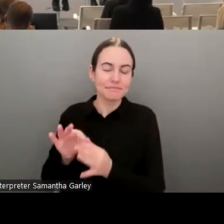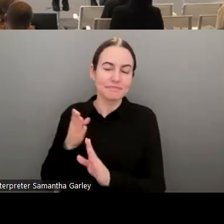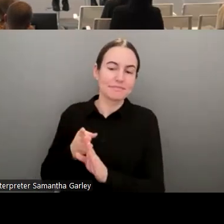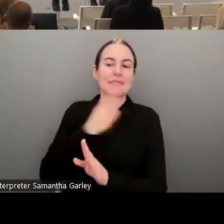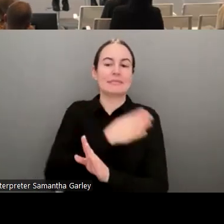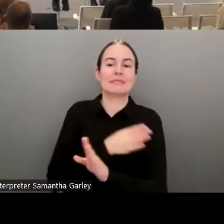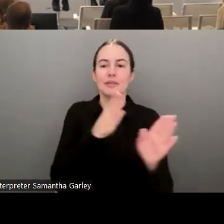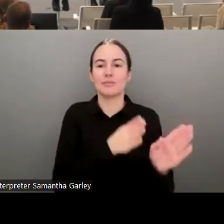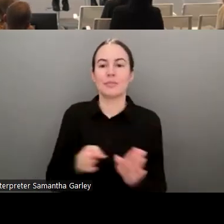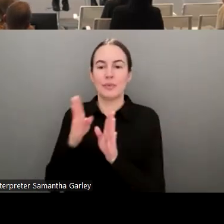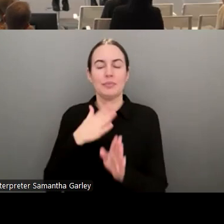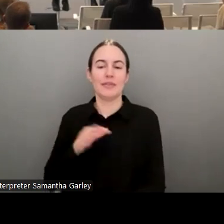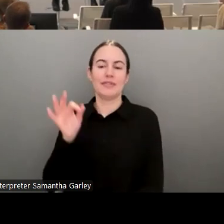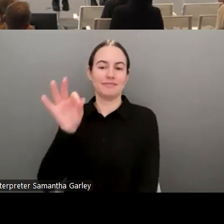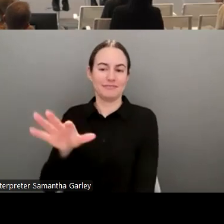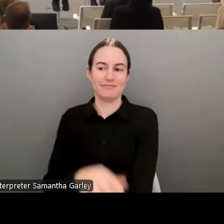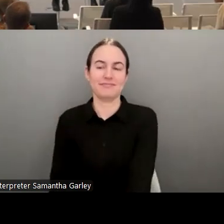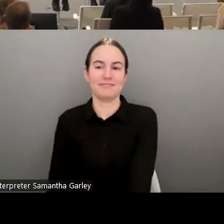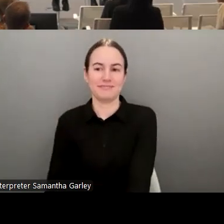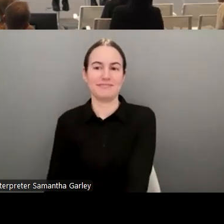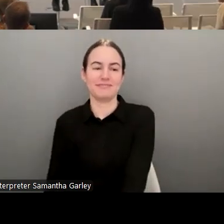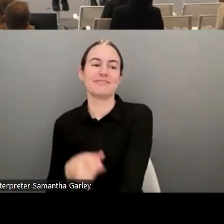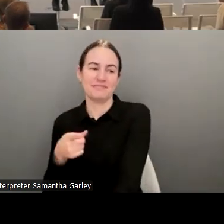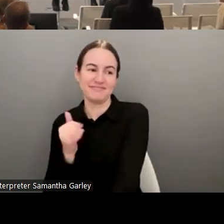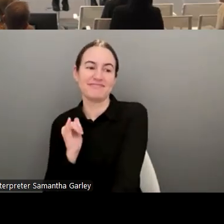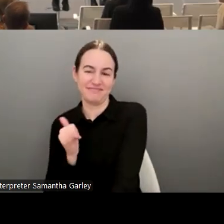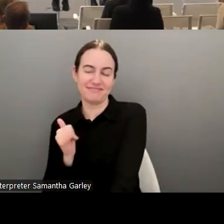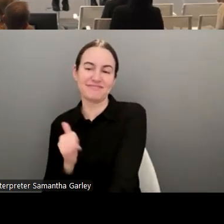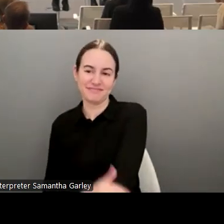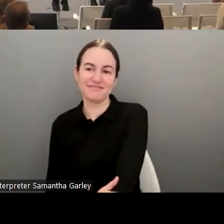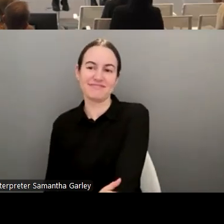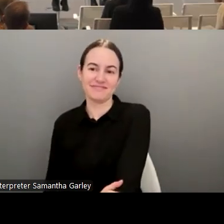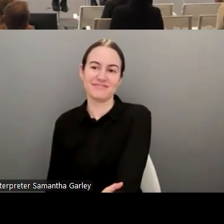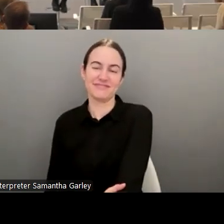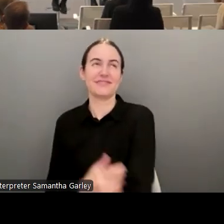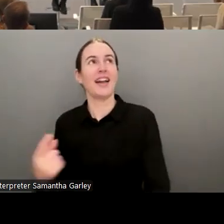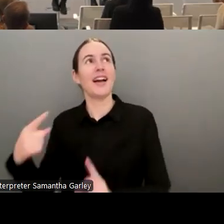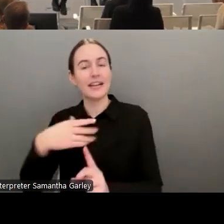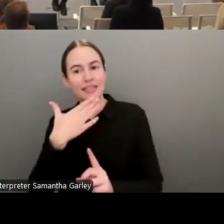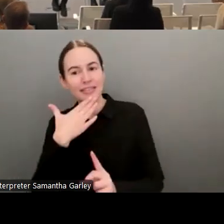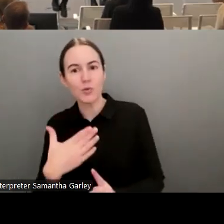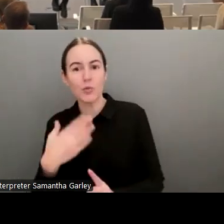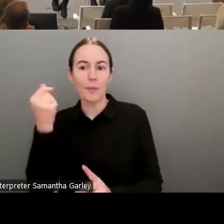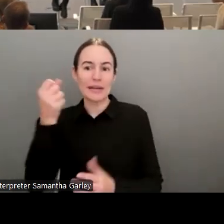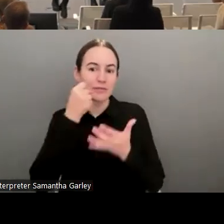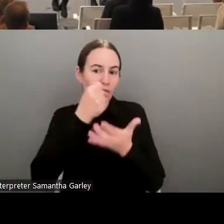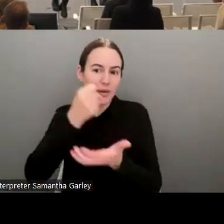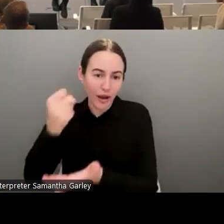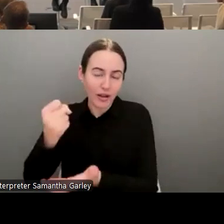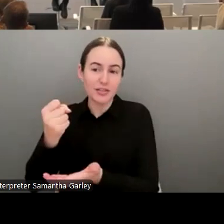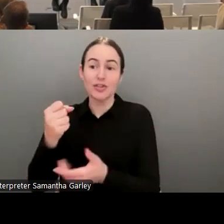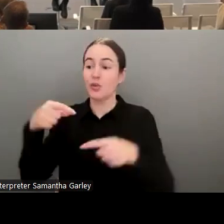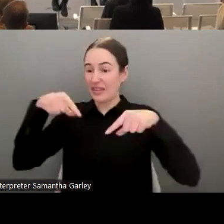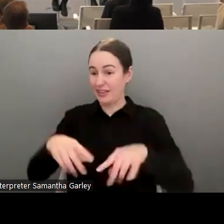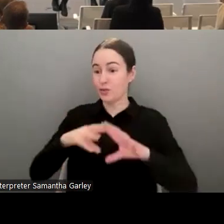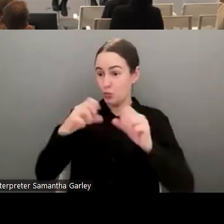would be very helpful. Yeah, so that brings me back to kind of thanking our sponsors again, because the reason we can do workshops like